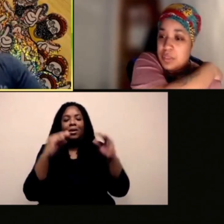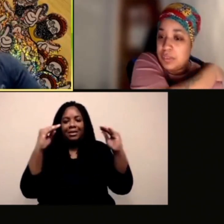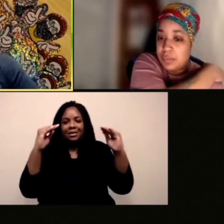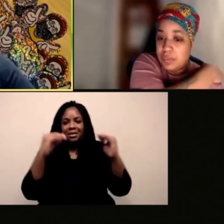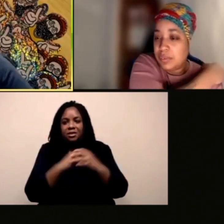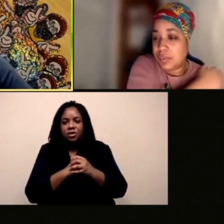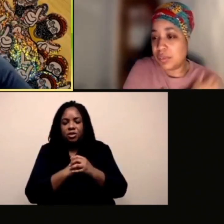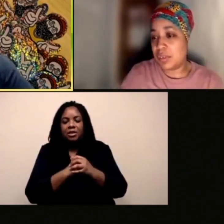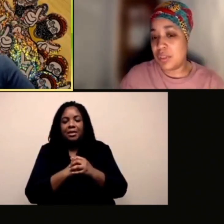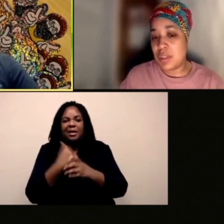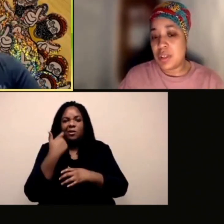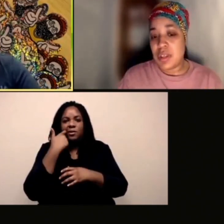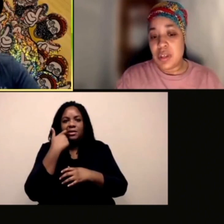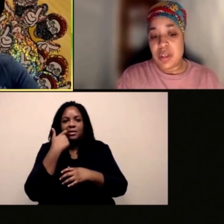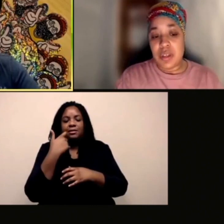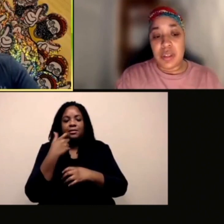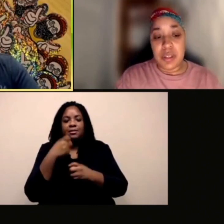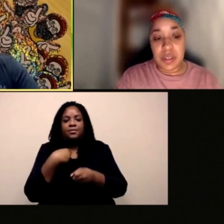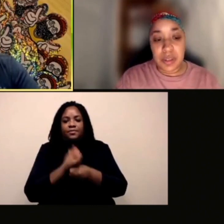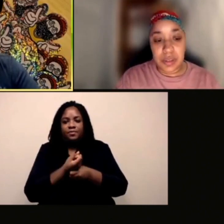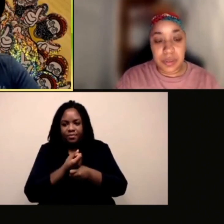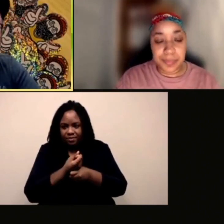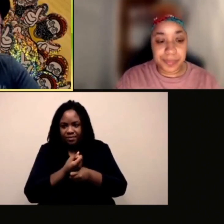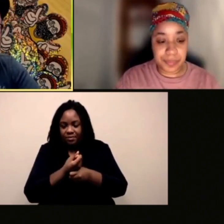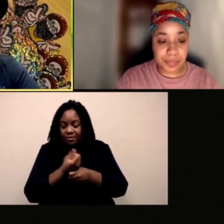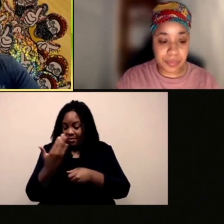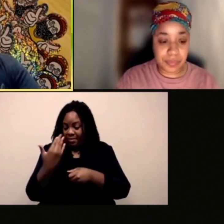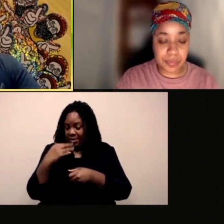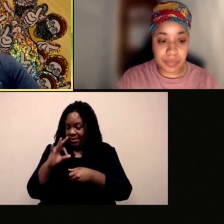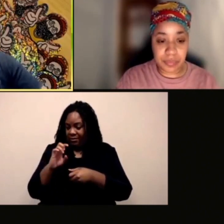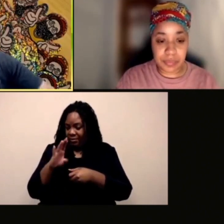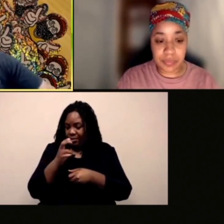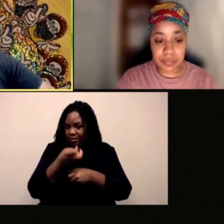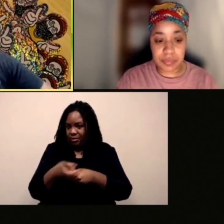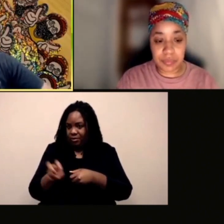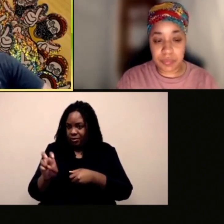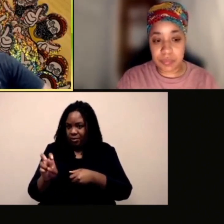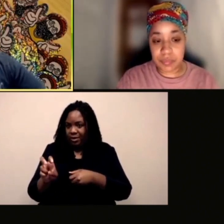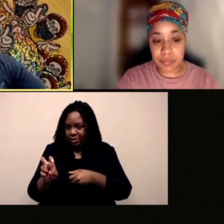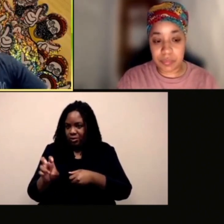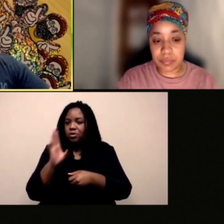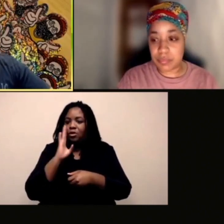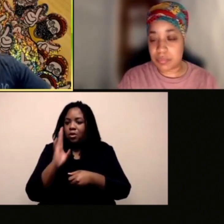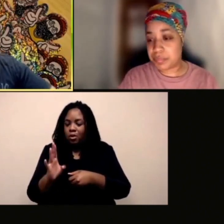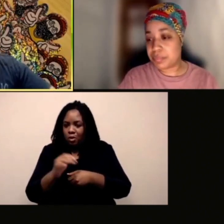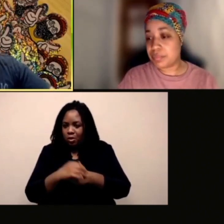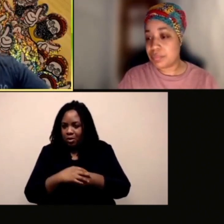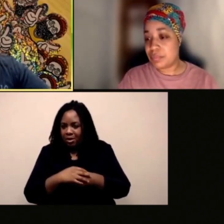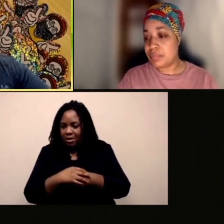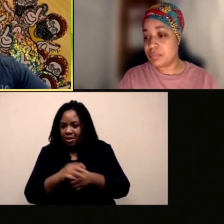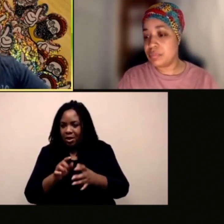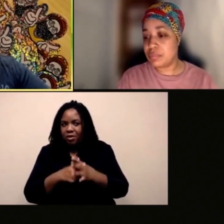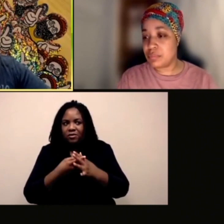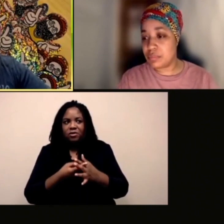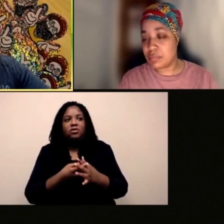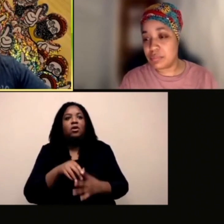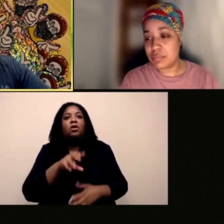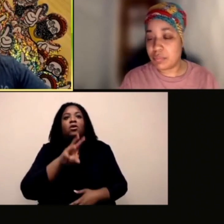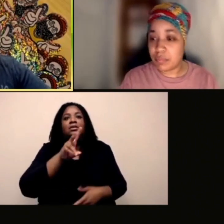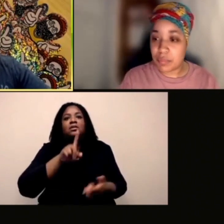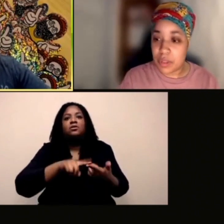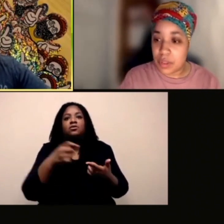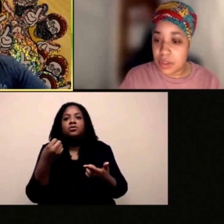Just this last year, kind of mid-year, just back in February, I did transition. So I'm going to be I've started a 6th to